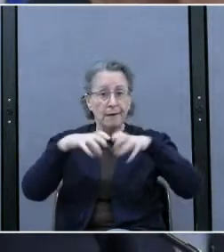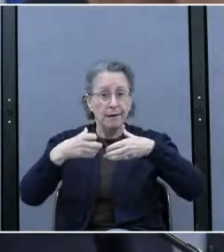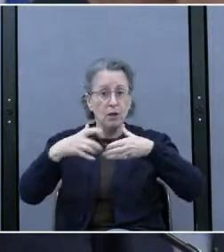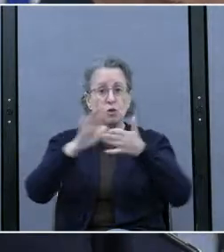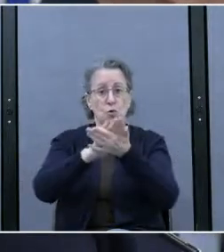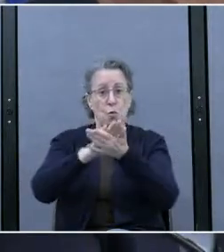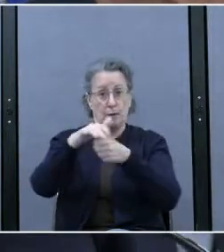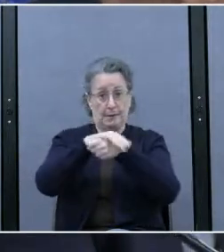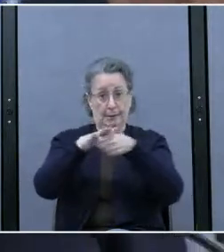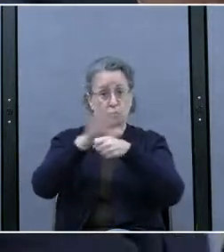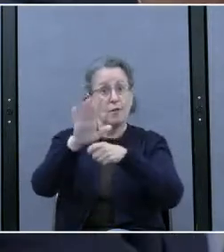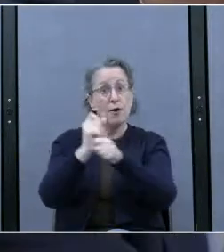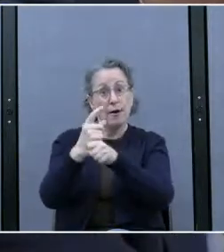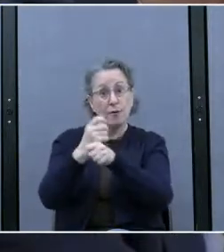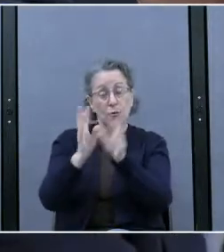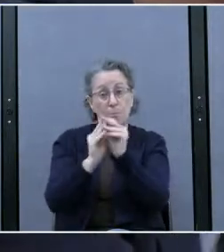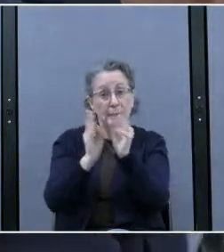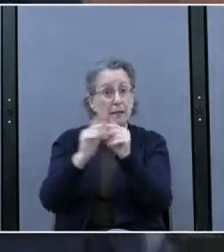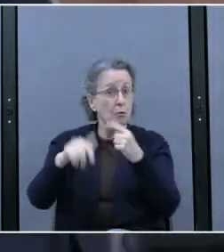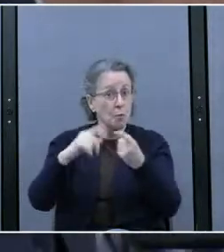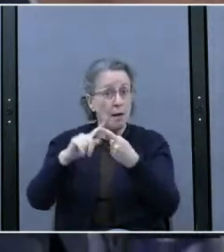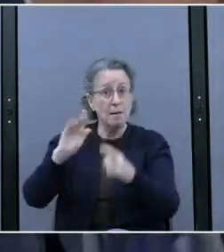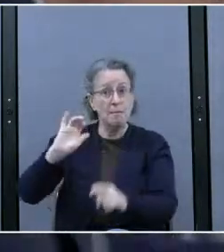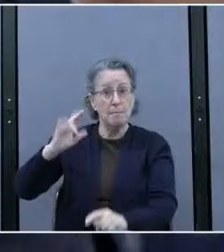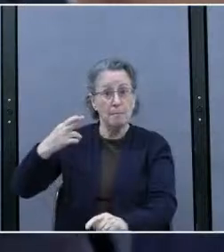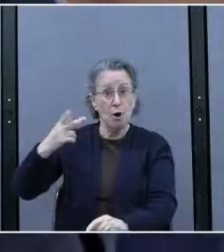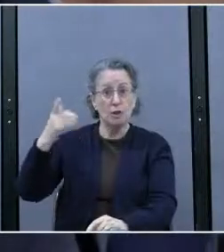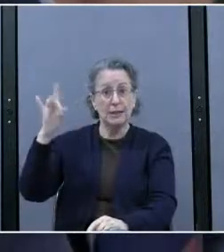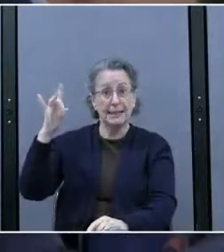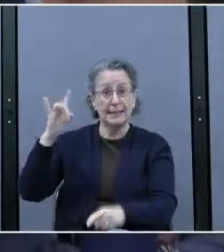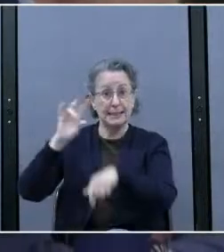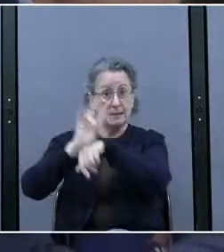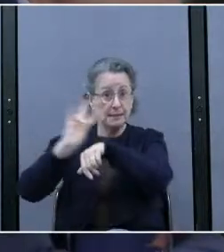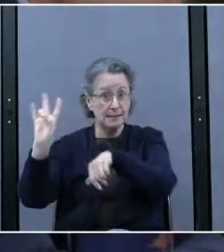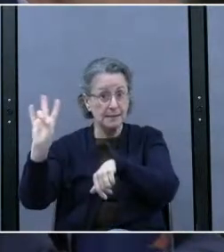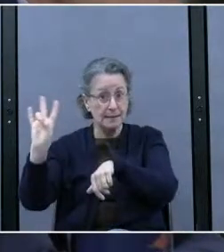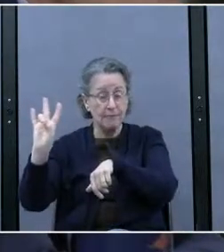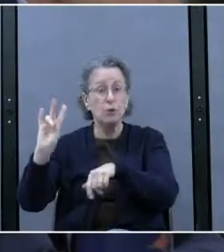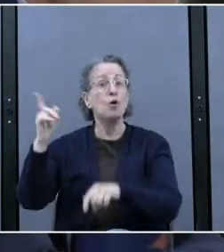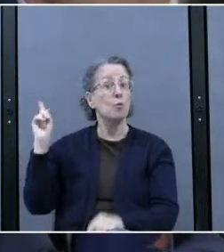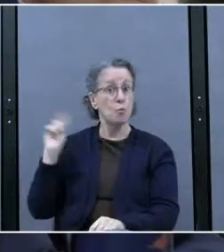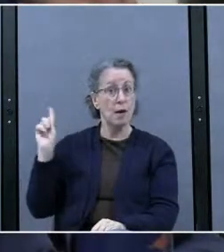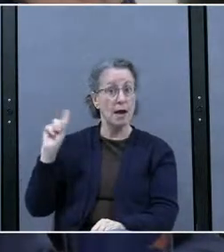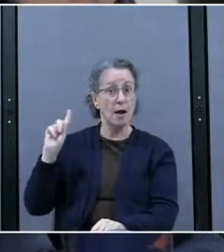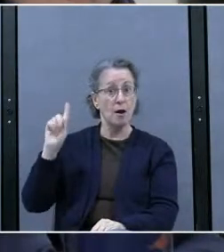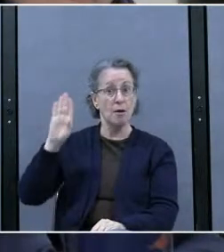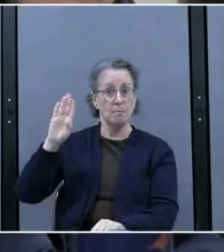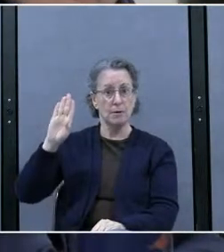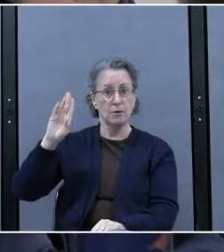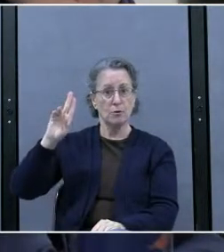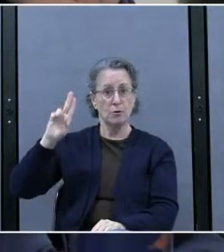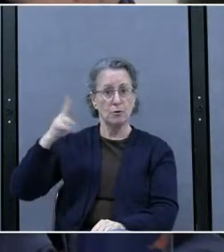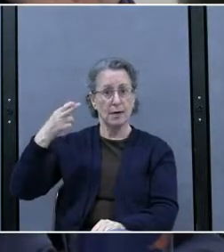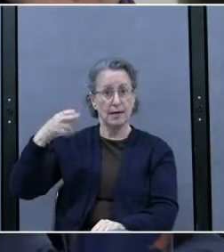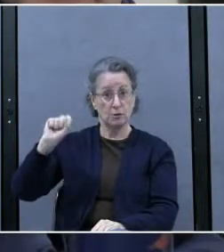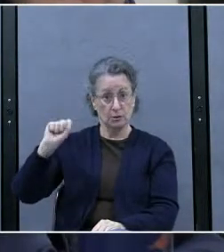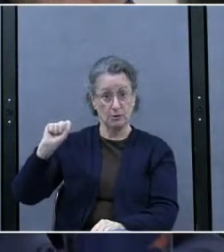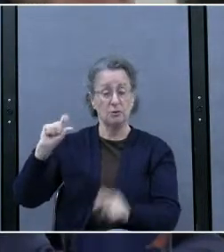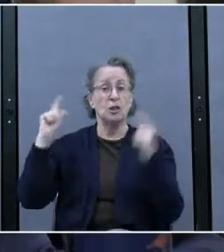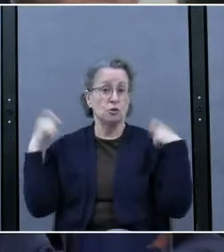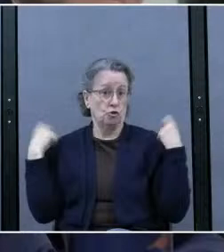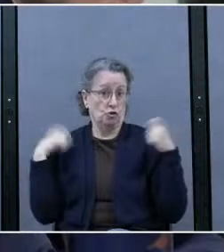March 18th at 7 p.m. in the BUHS gym. So that's next